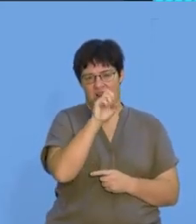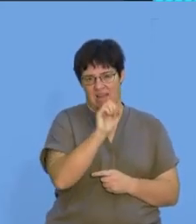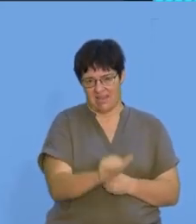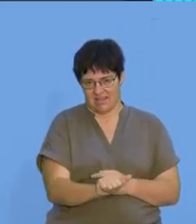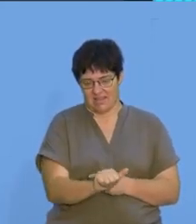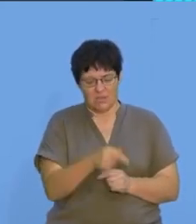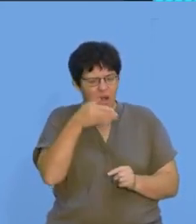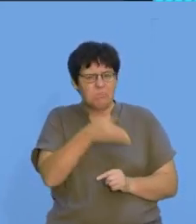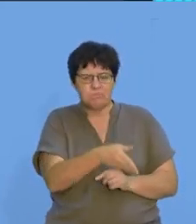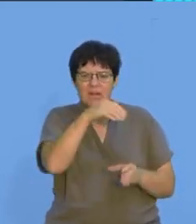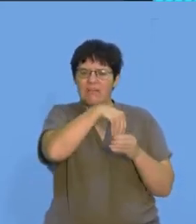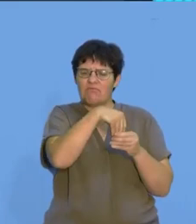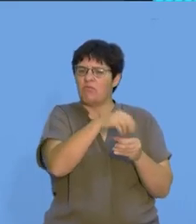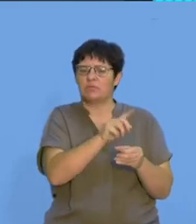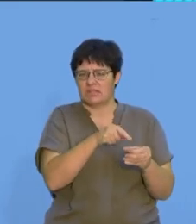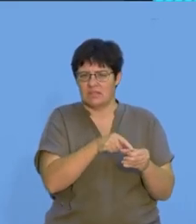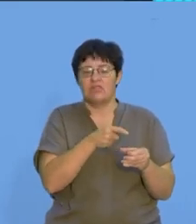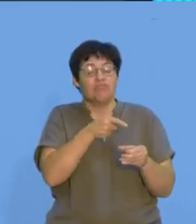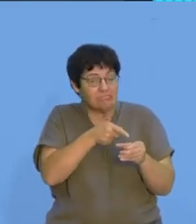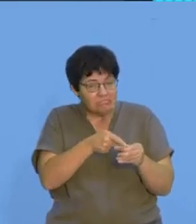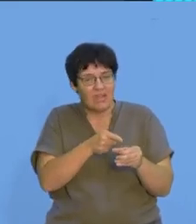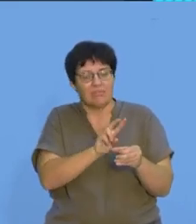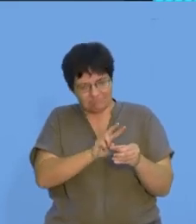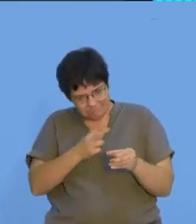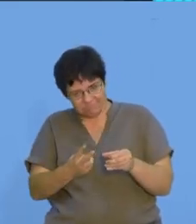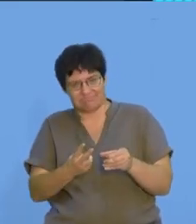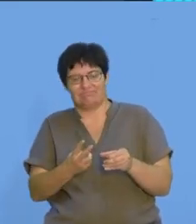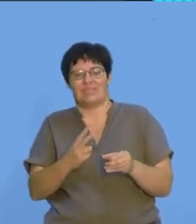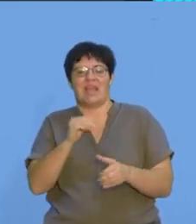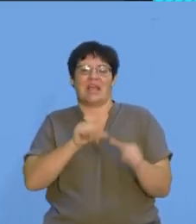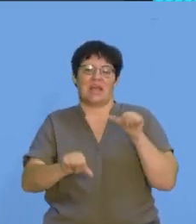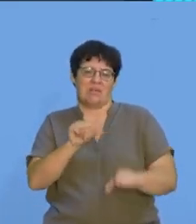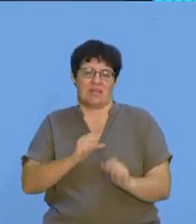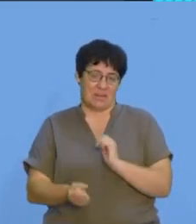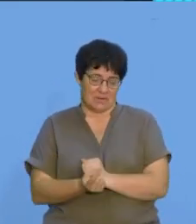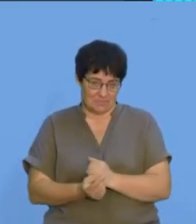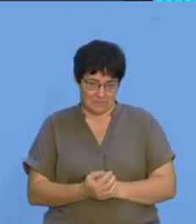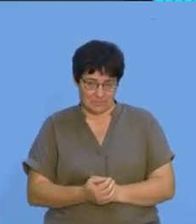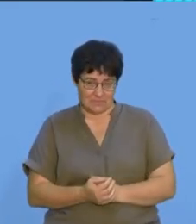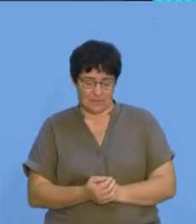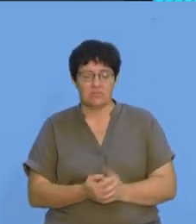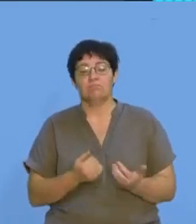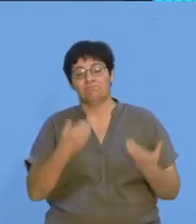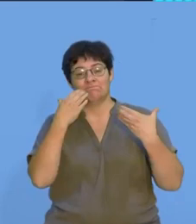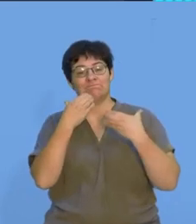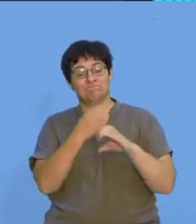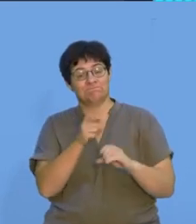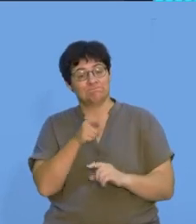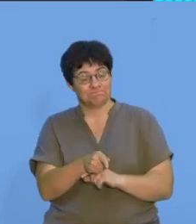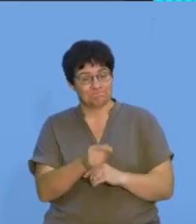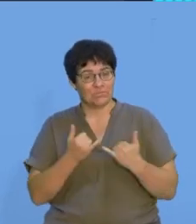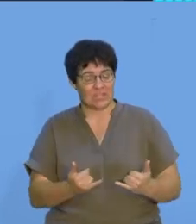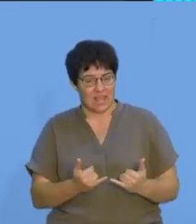actual substances that take part in chemical reactions. So as a result of that, we shall focus our attention for the purpose of this